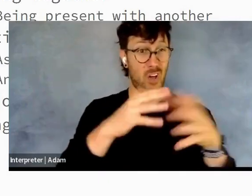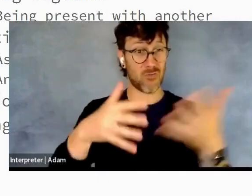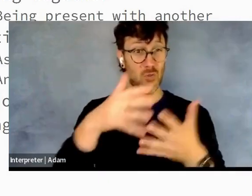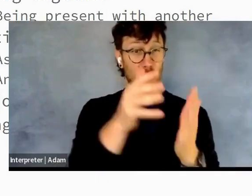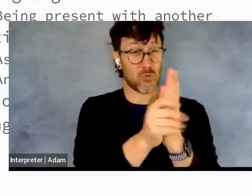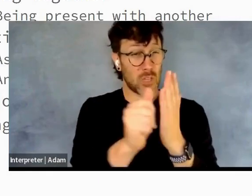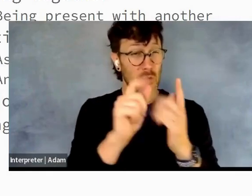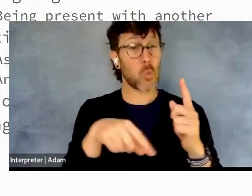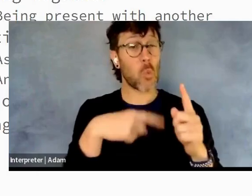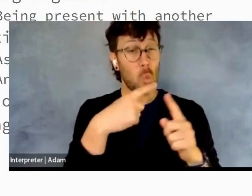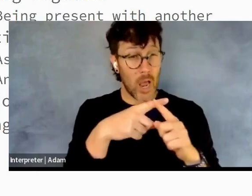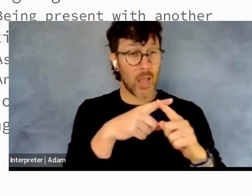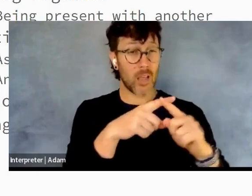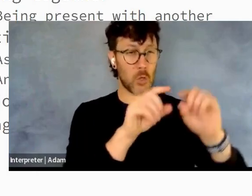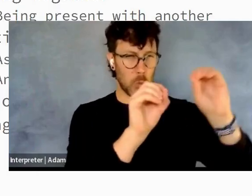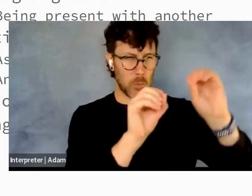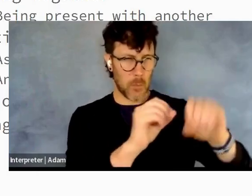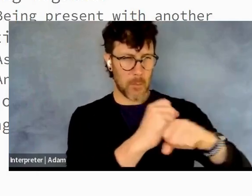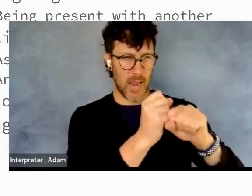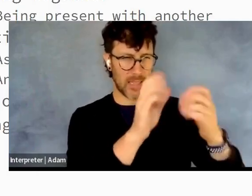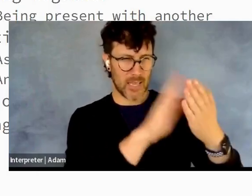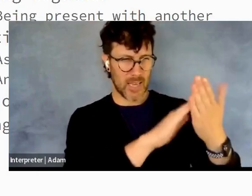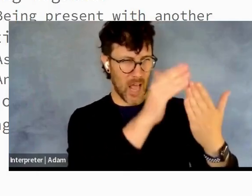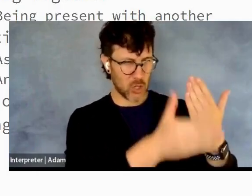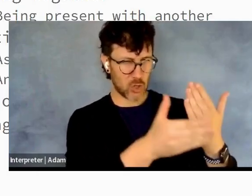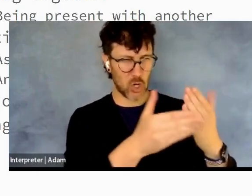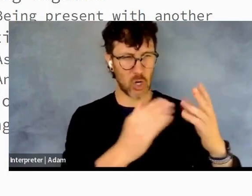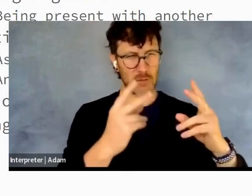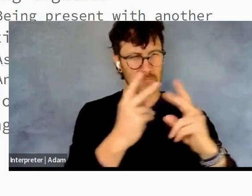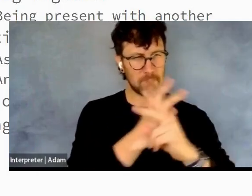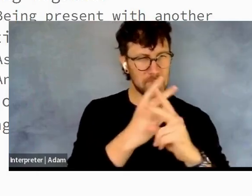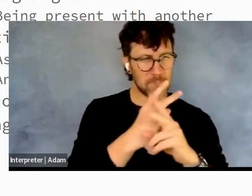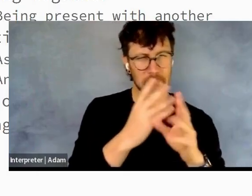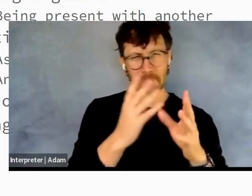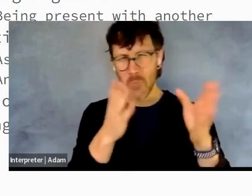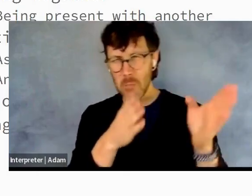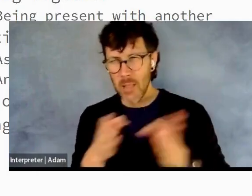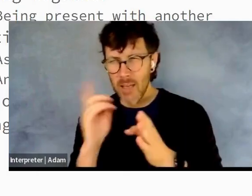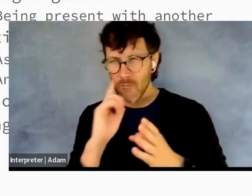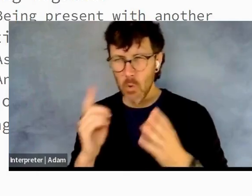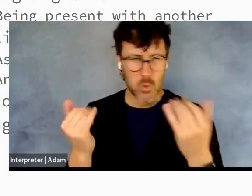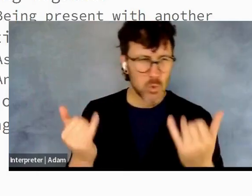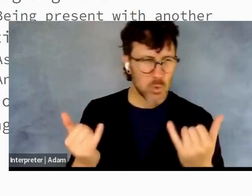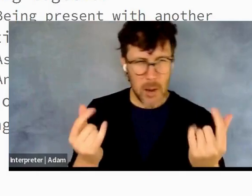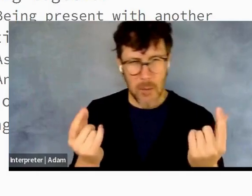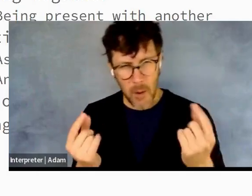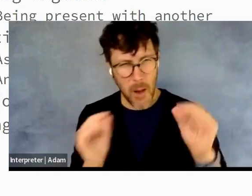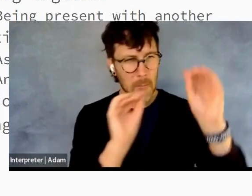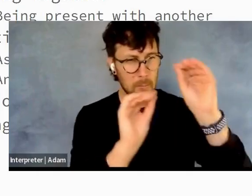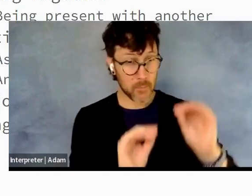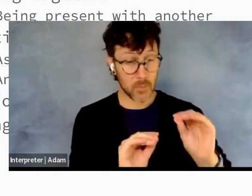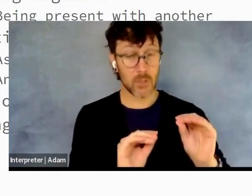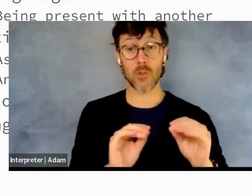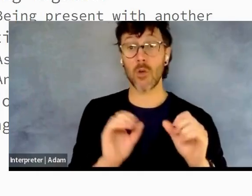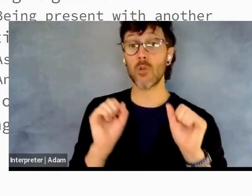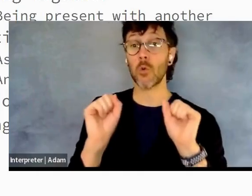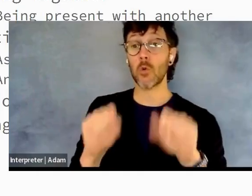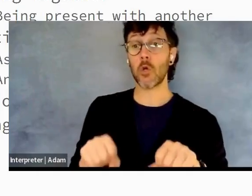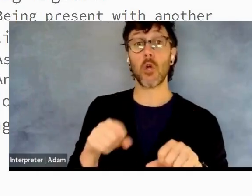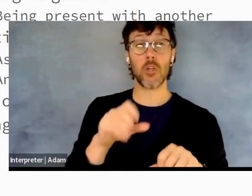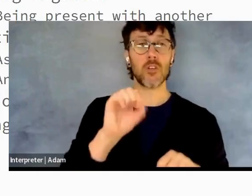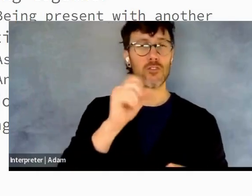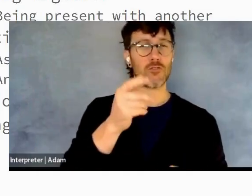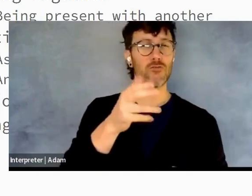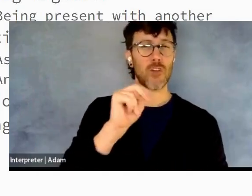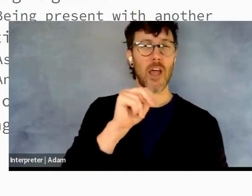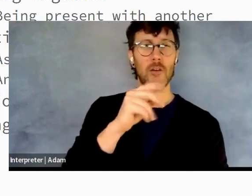up your calendar, when you're trying to figure out what you're going to do for the day. So like Sharon said, take turns making choices for what you